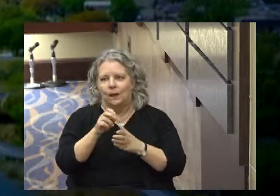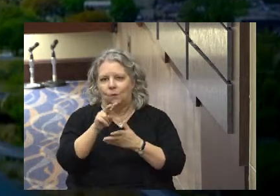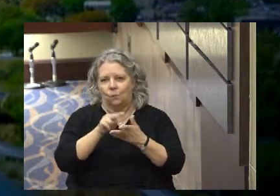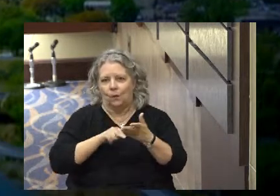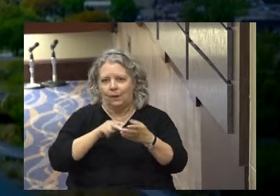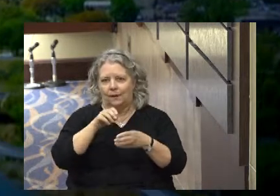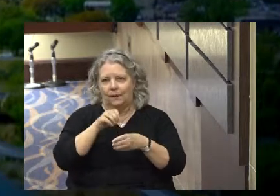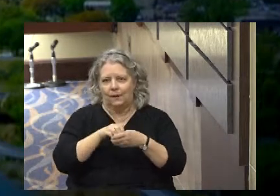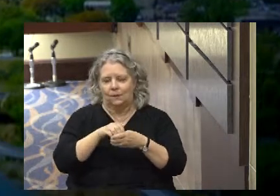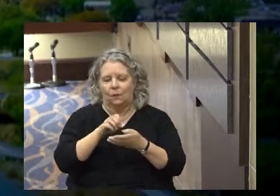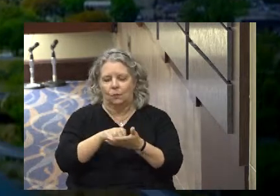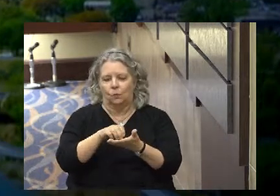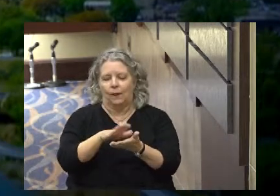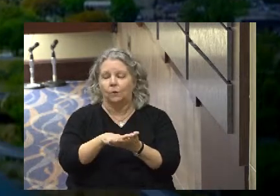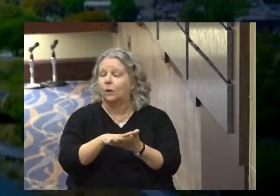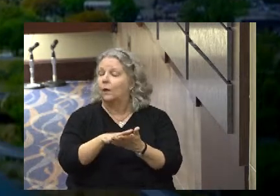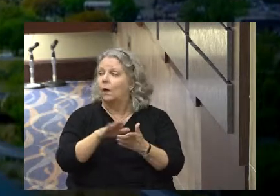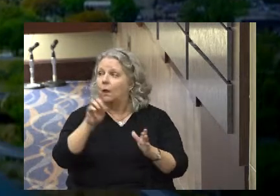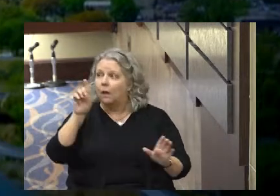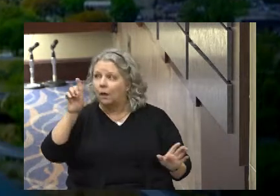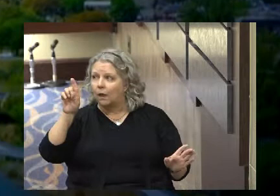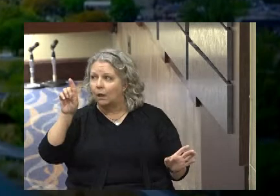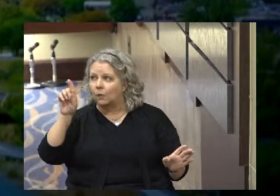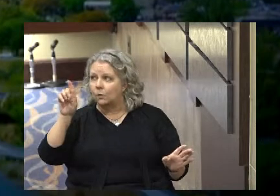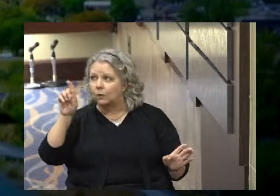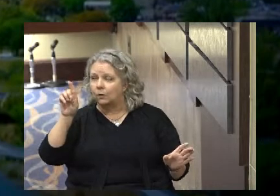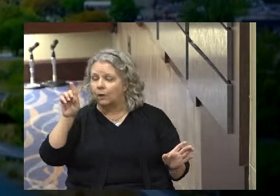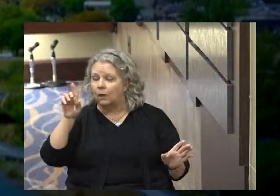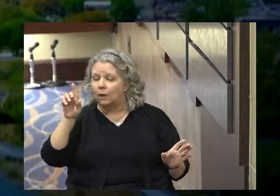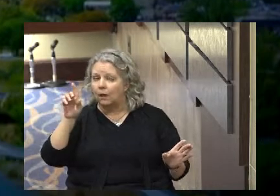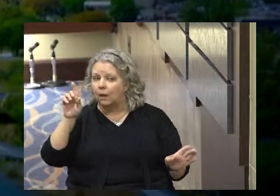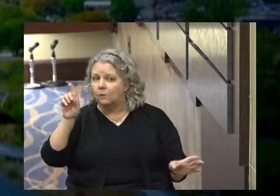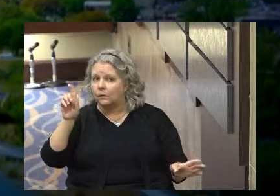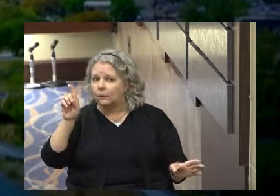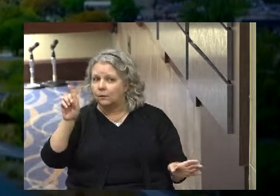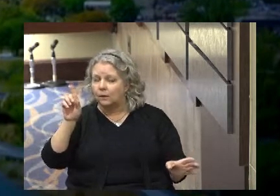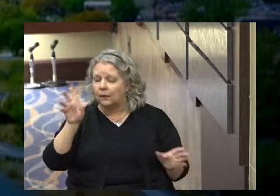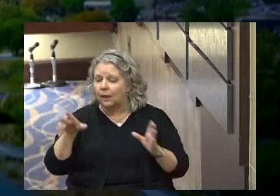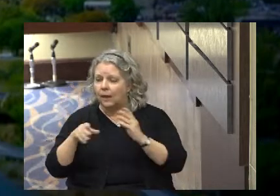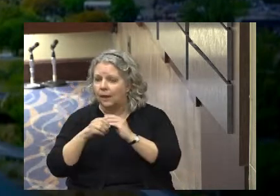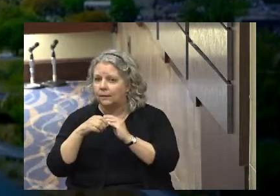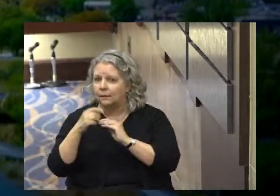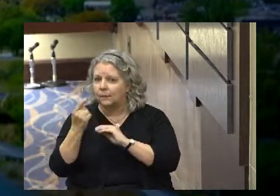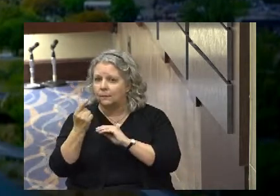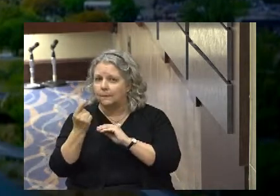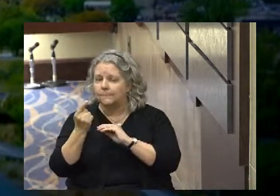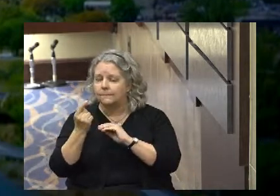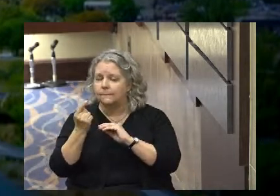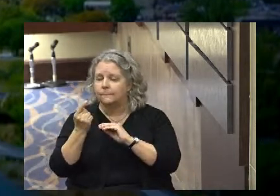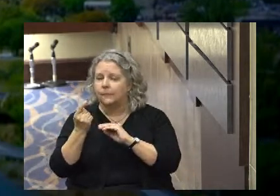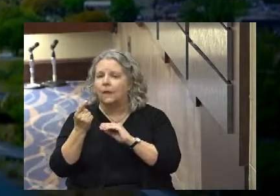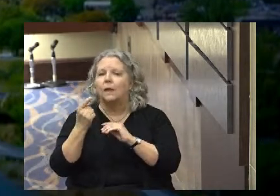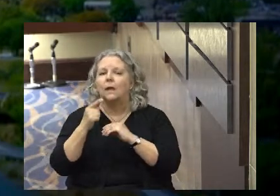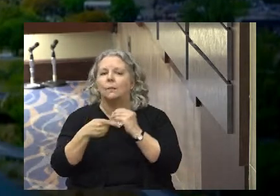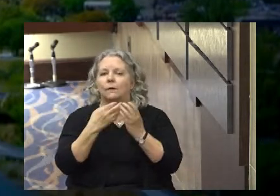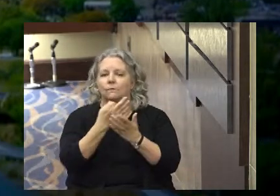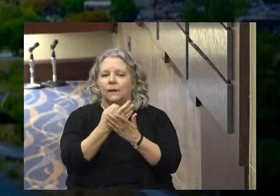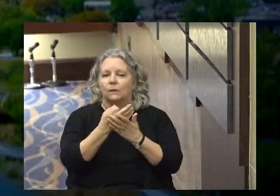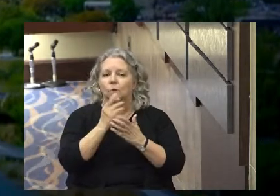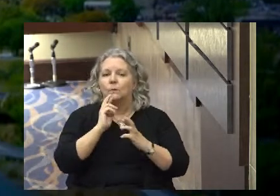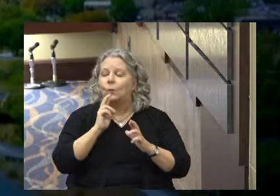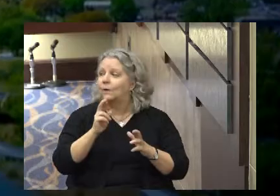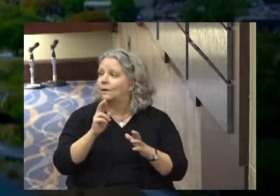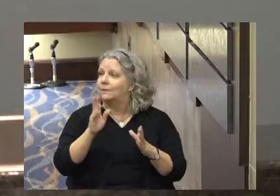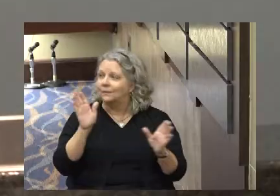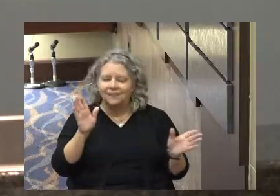On informal report 59. Can I say one thing? Yeah, hop in. Holmes here on the financial report. District 5. Great looking